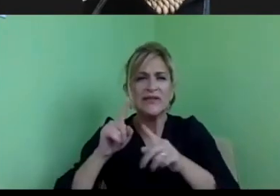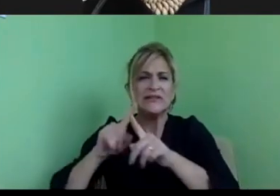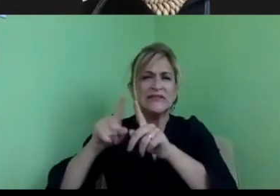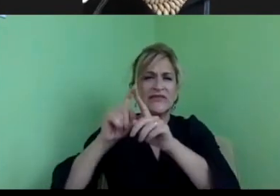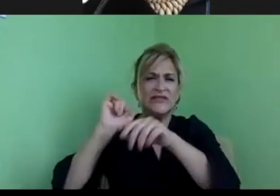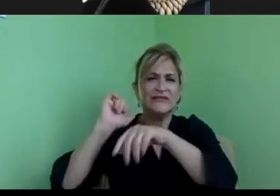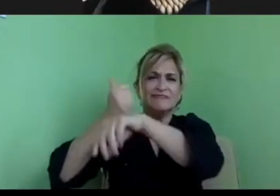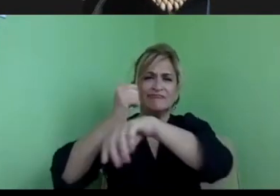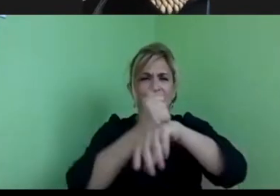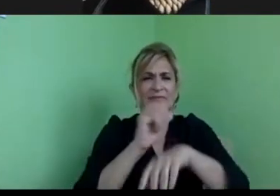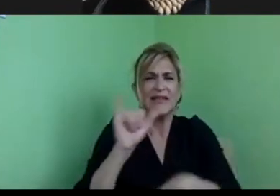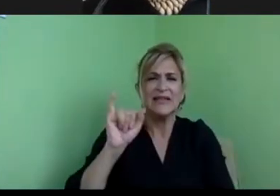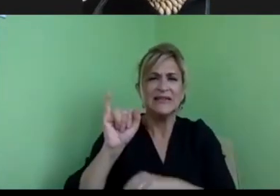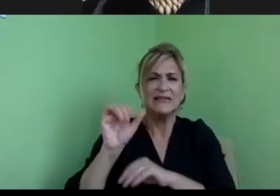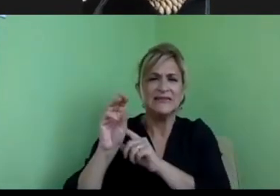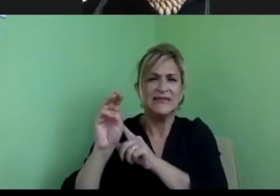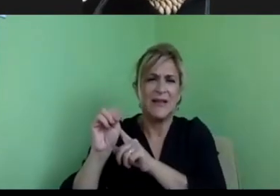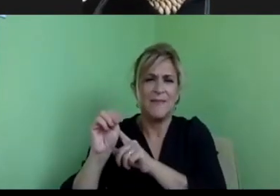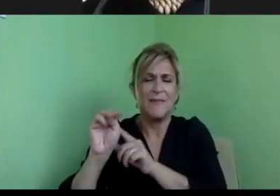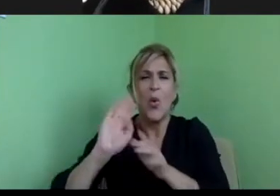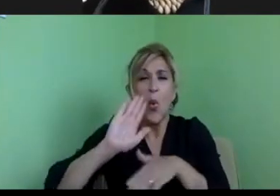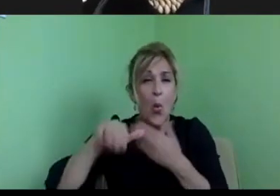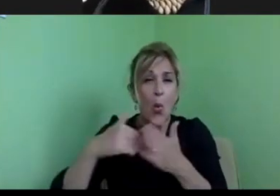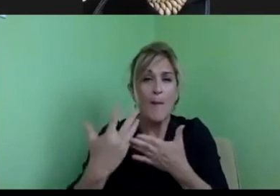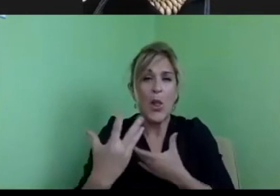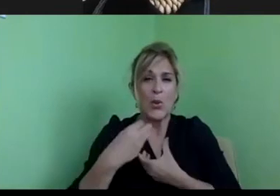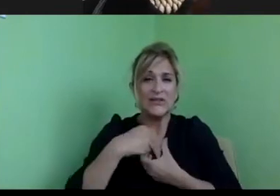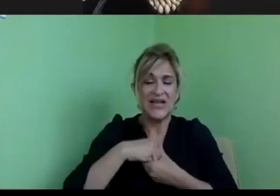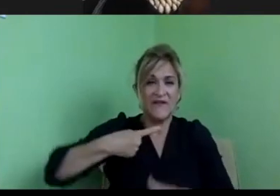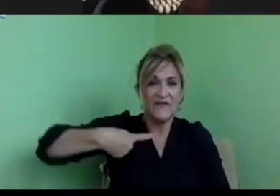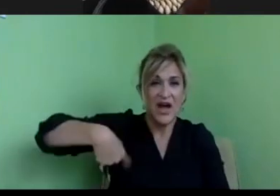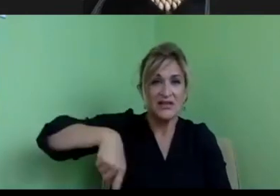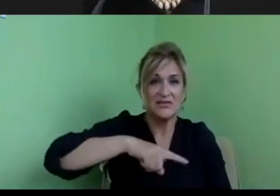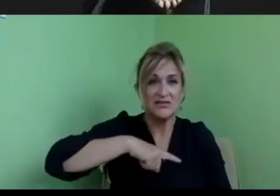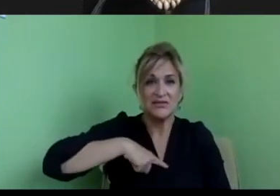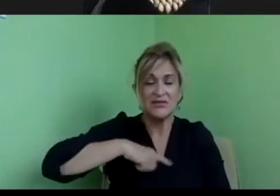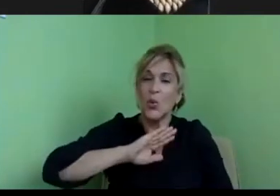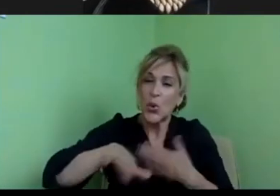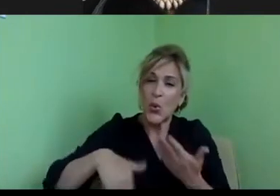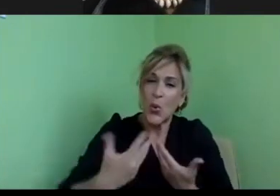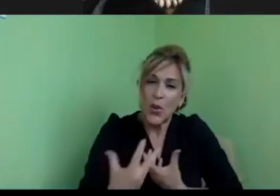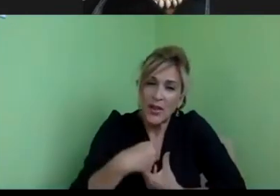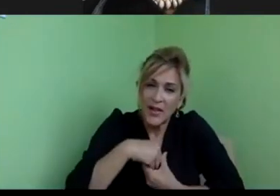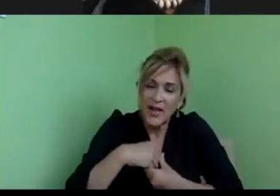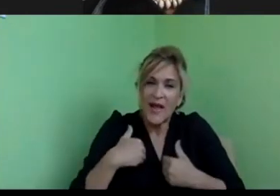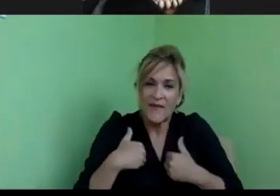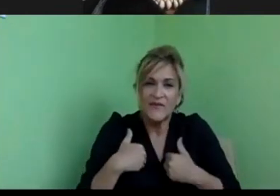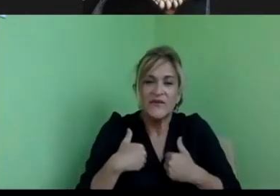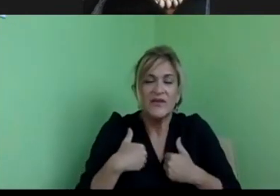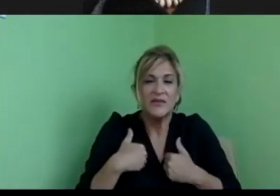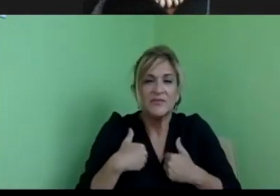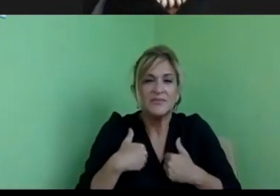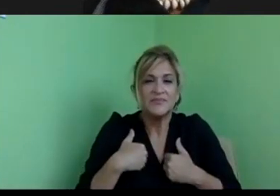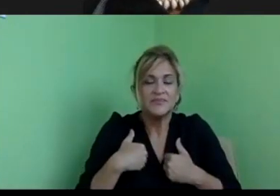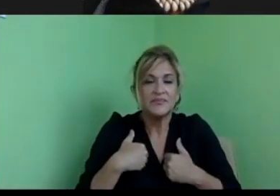colonial thought it all belongs inside of us you know what mean i mean we all harbor it and so the bottom line is is that